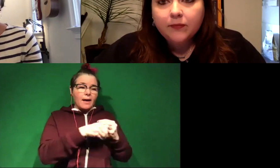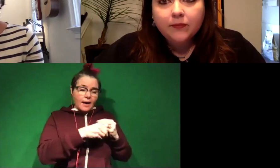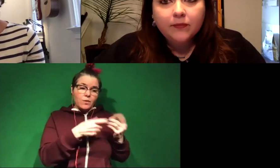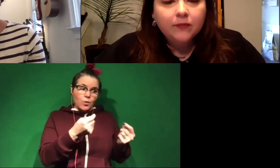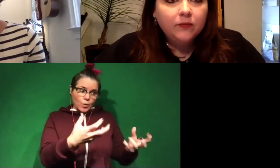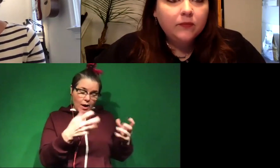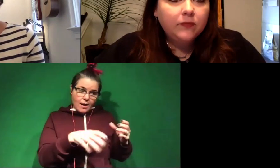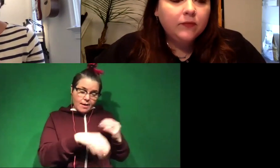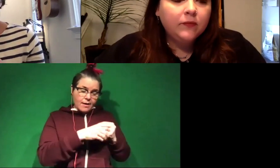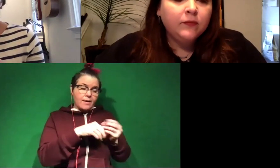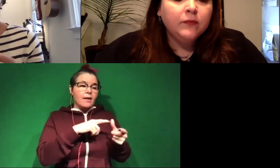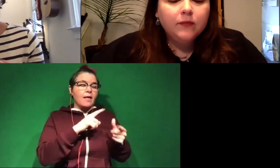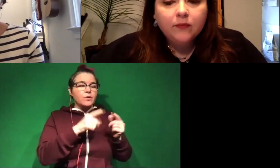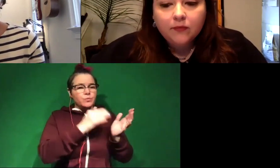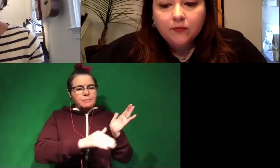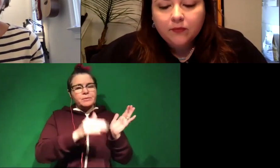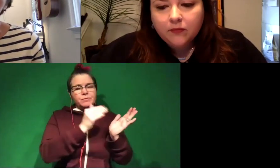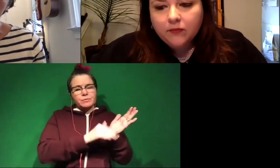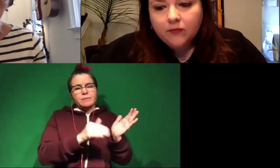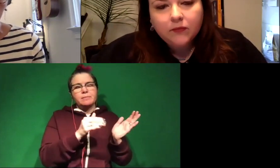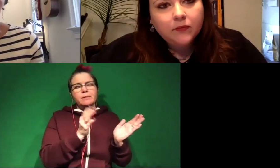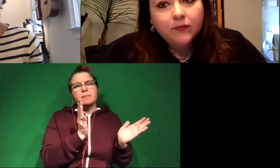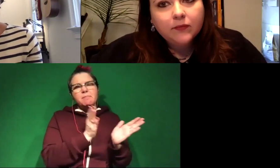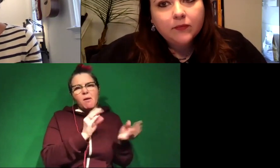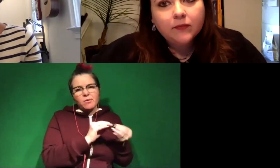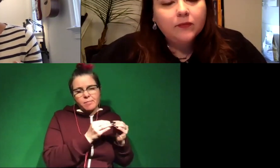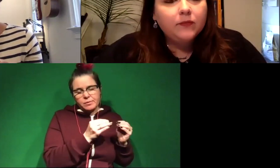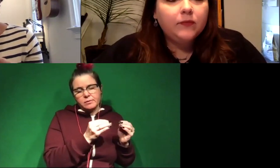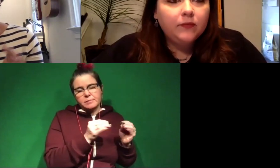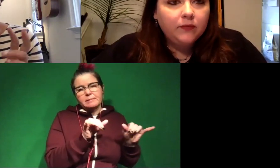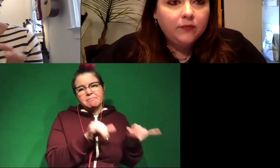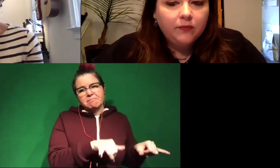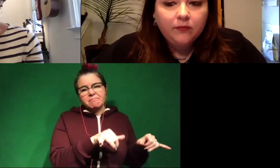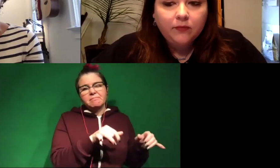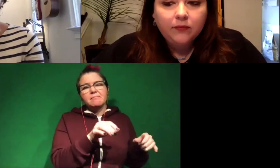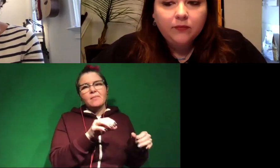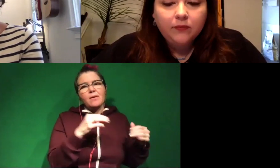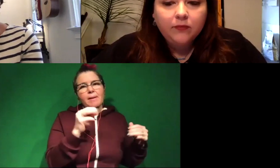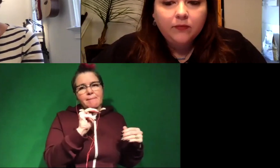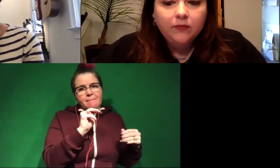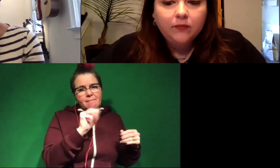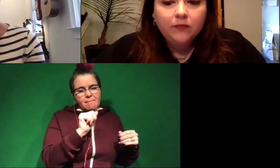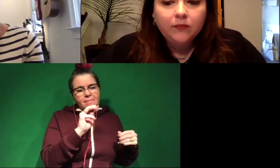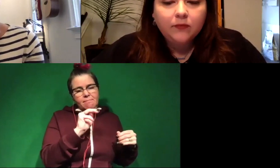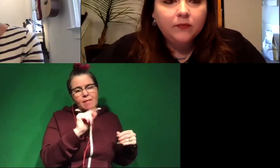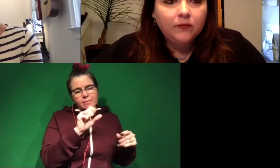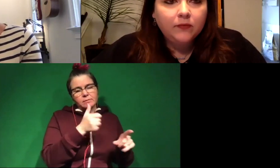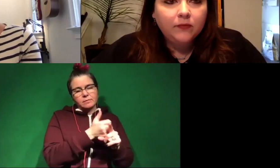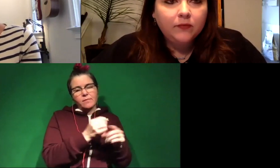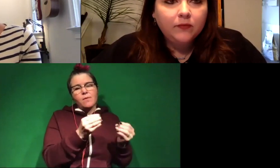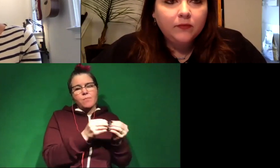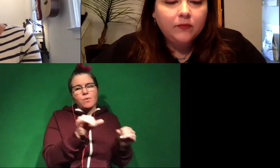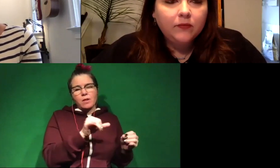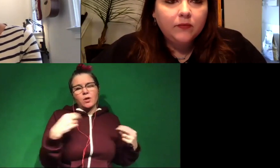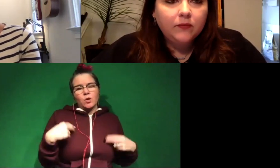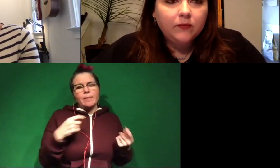in, and then repeat those experiments on smaller numbers, but still on mammals, right, that are more like humans, and hope to translate some